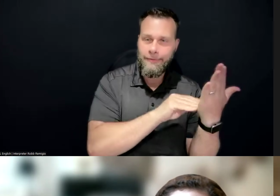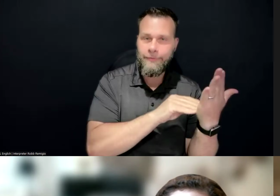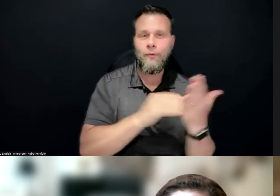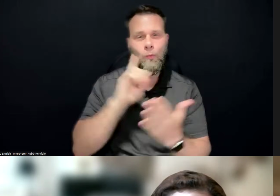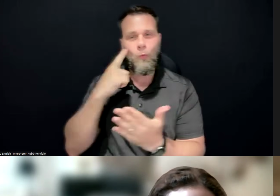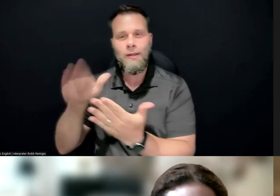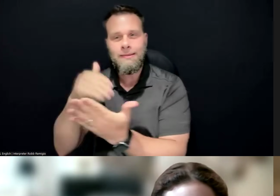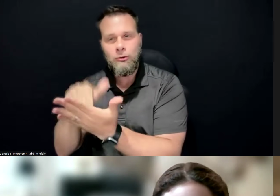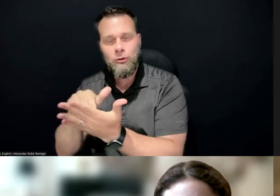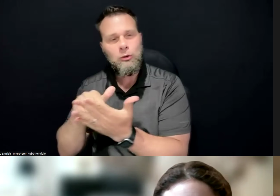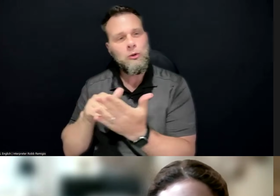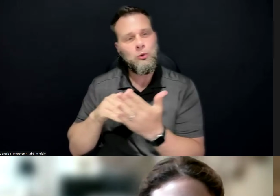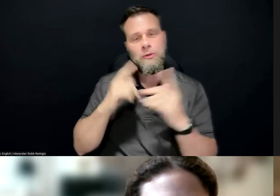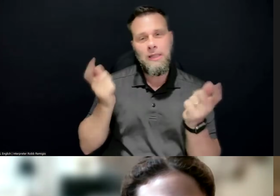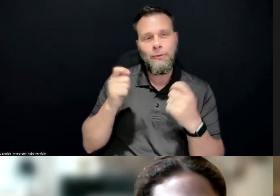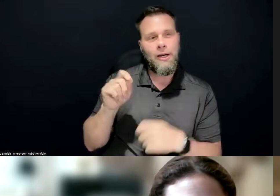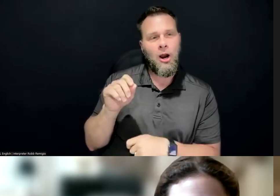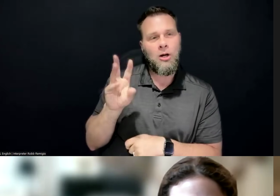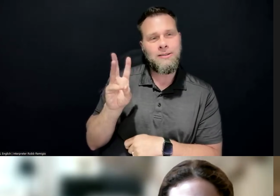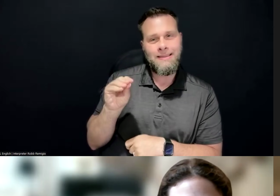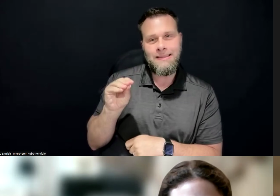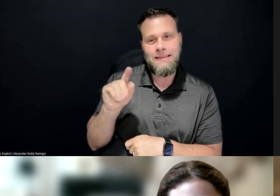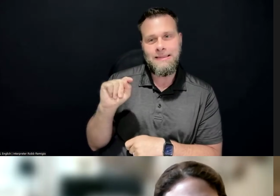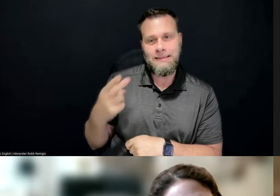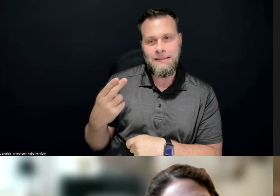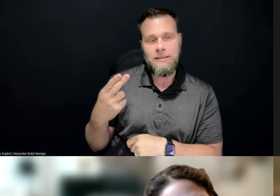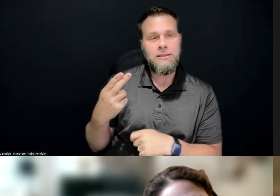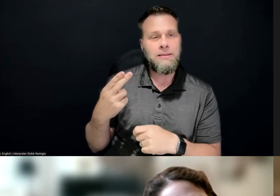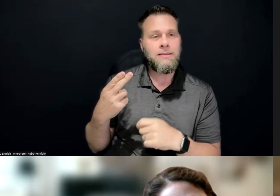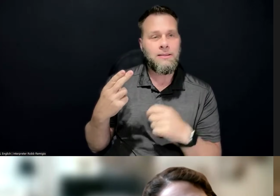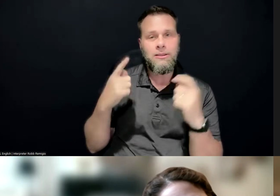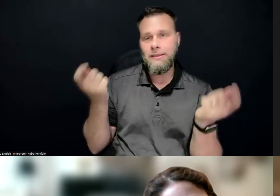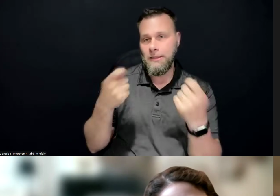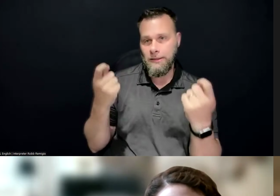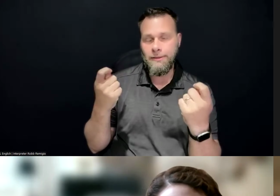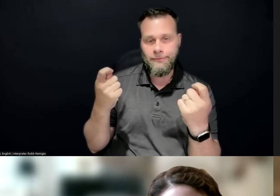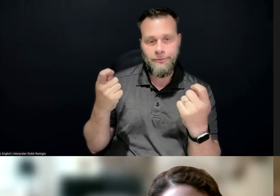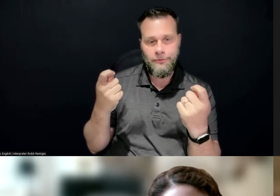year history. So I'm wondering if you have any tips on